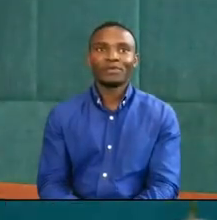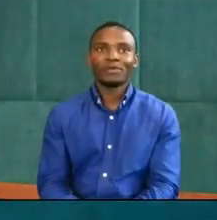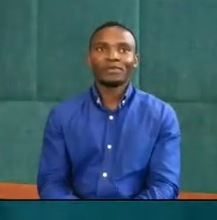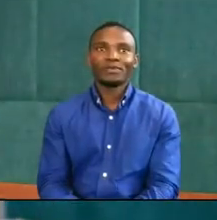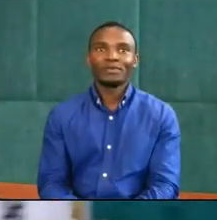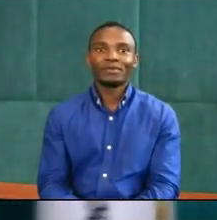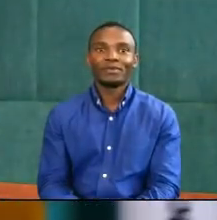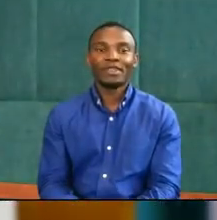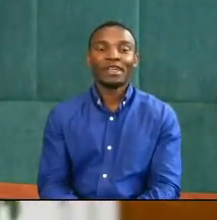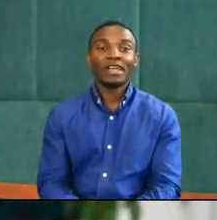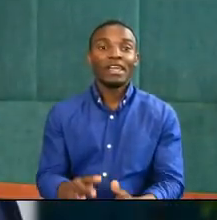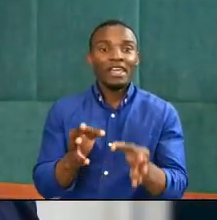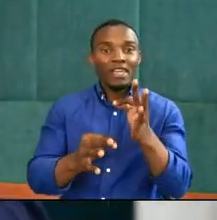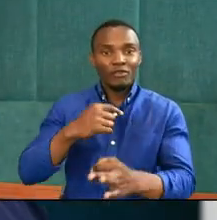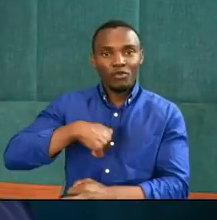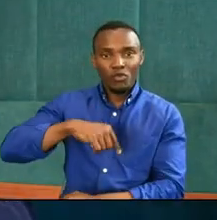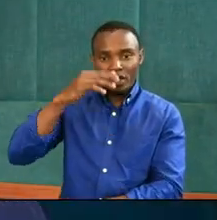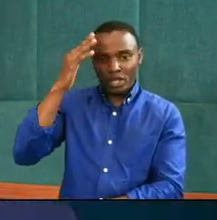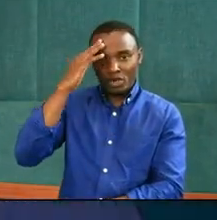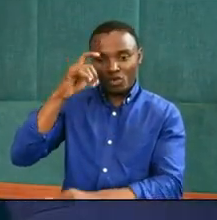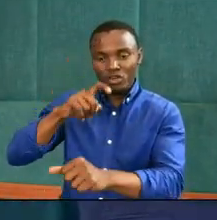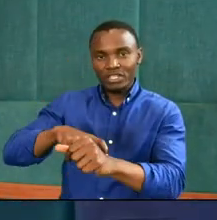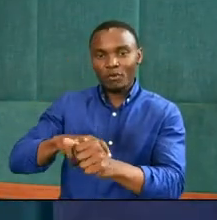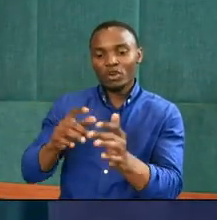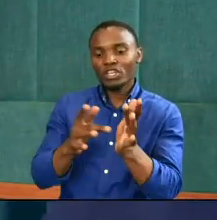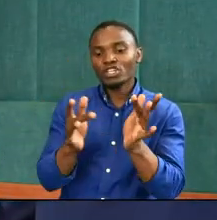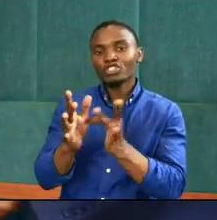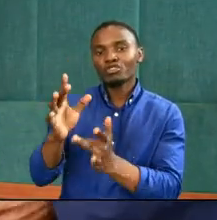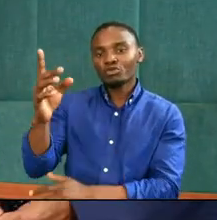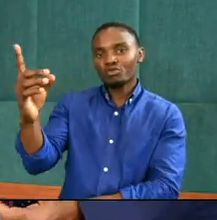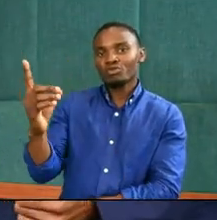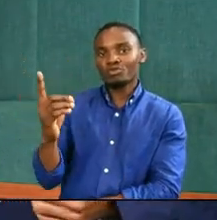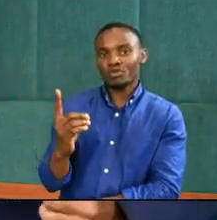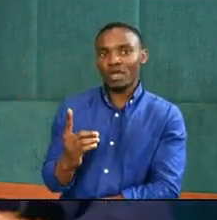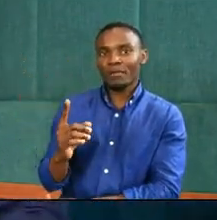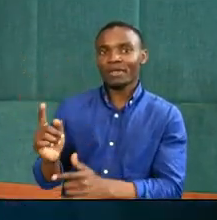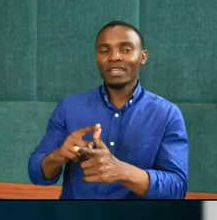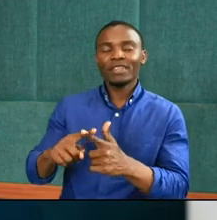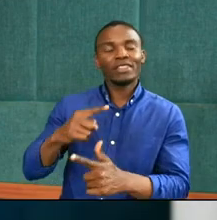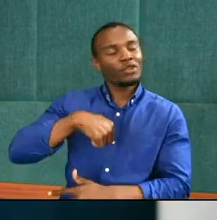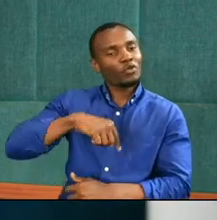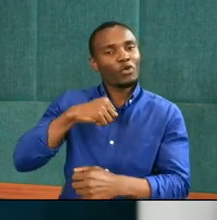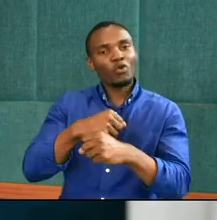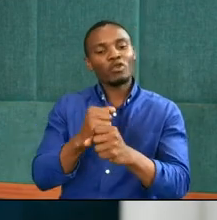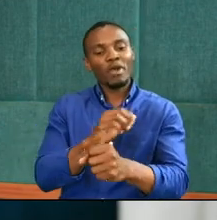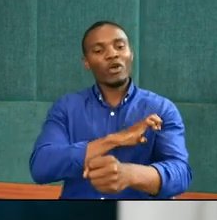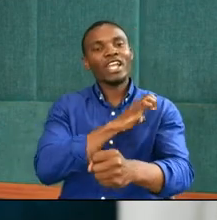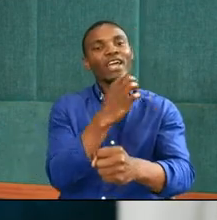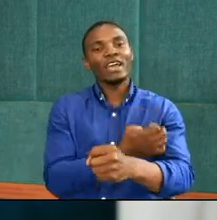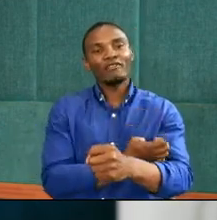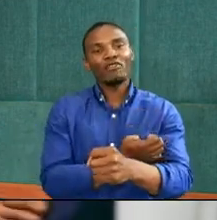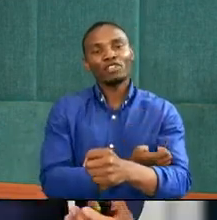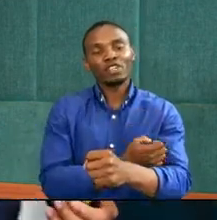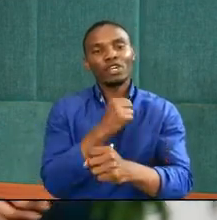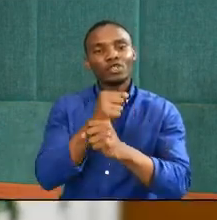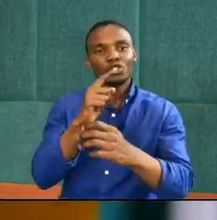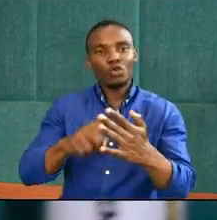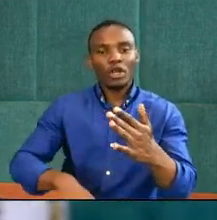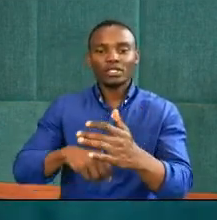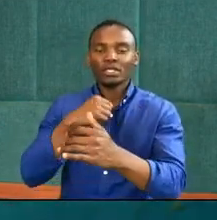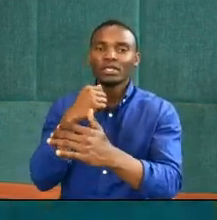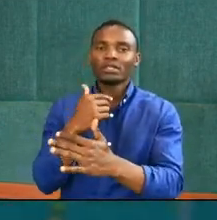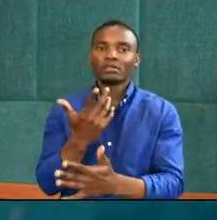If we know what time Jesus is coming, we would make the effort to